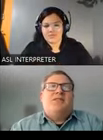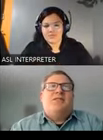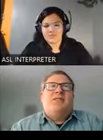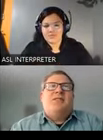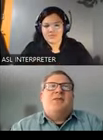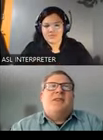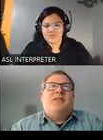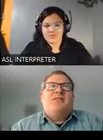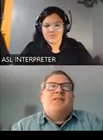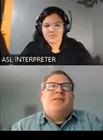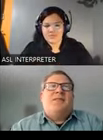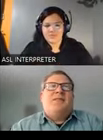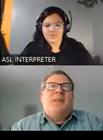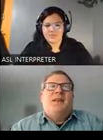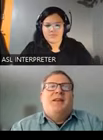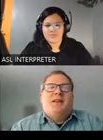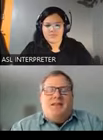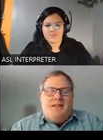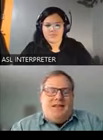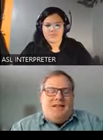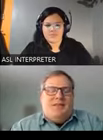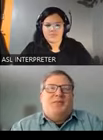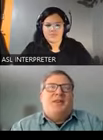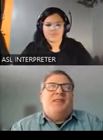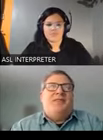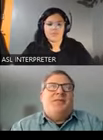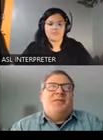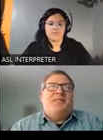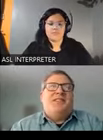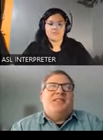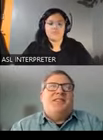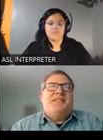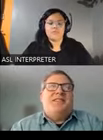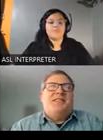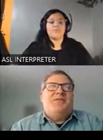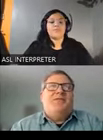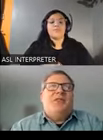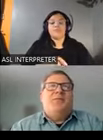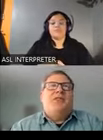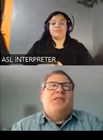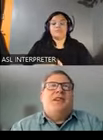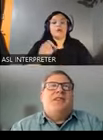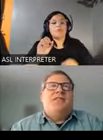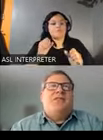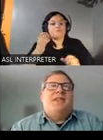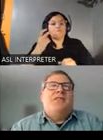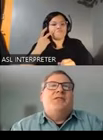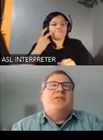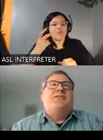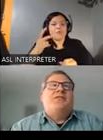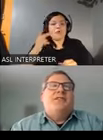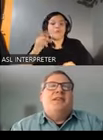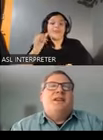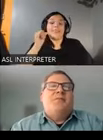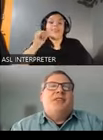It looks like we have a plurality of people suggesting that the rainfall per day is going to